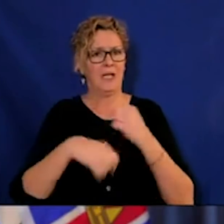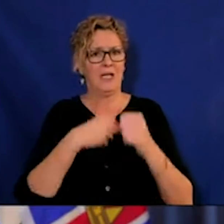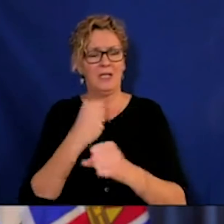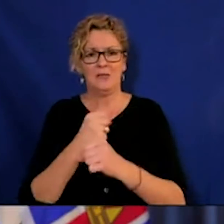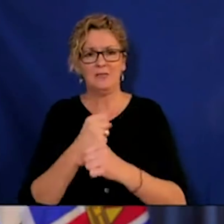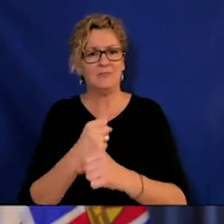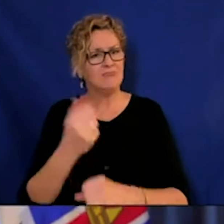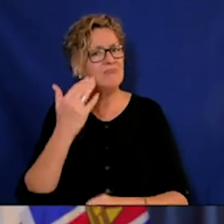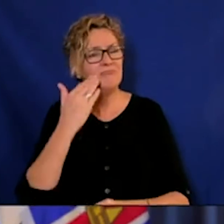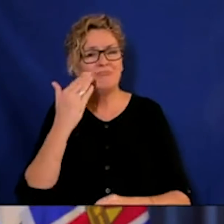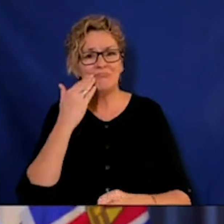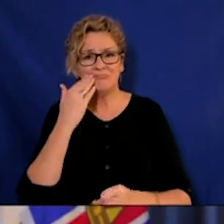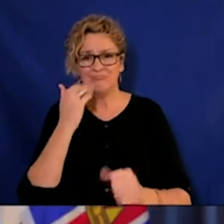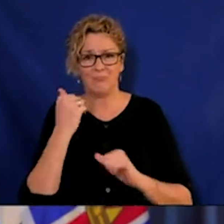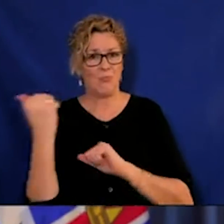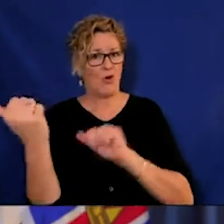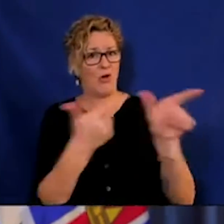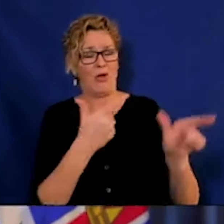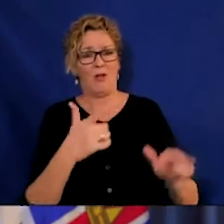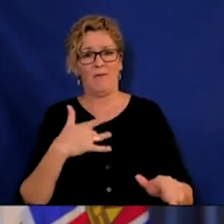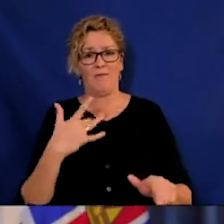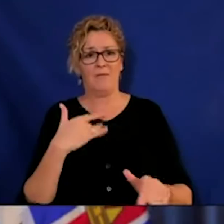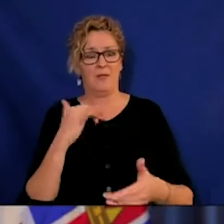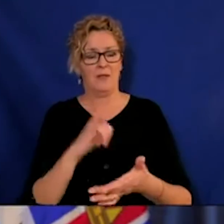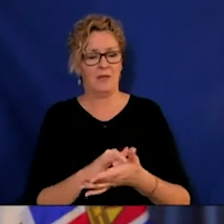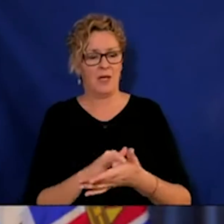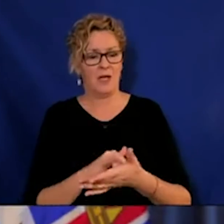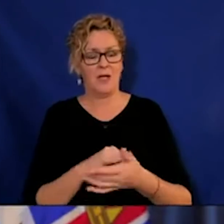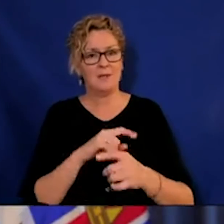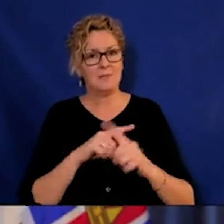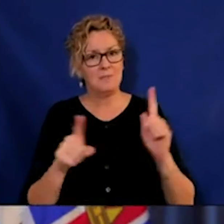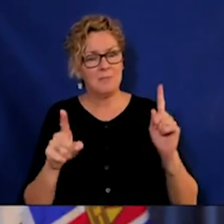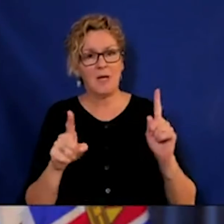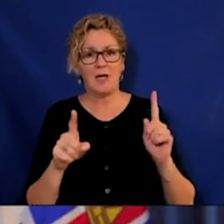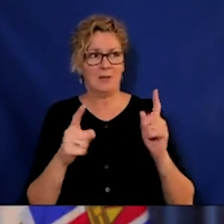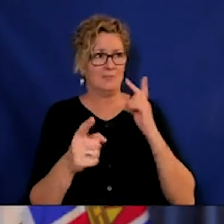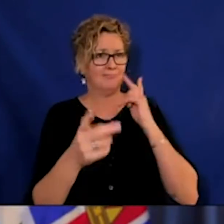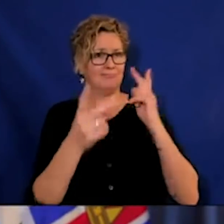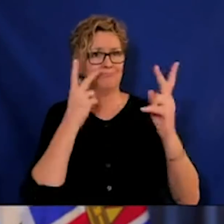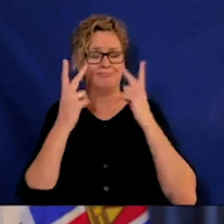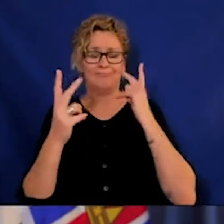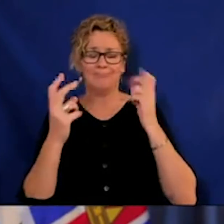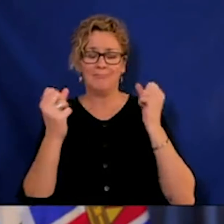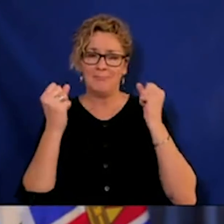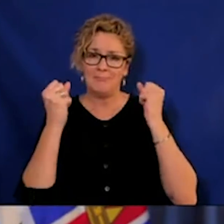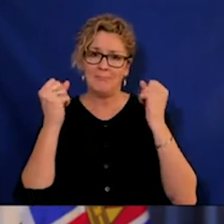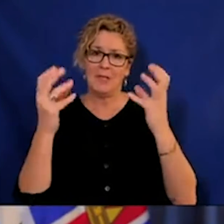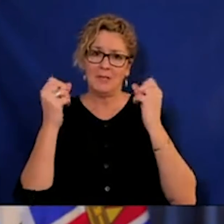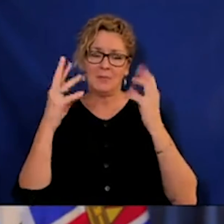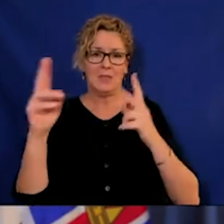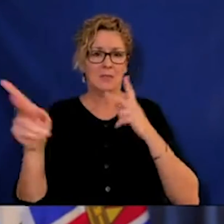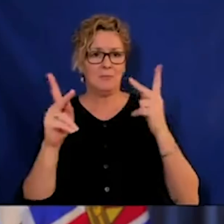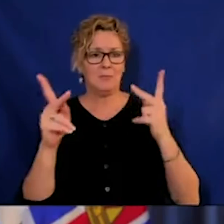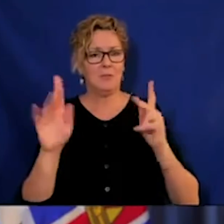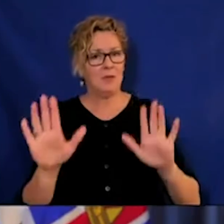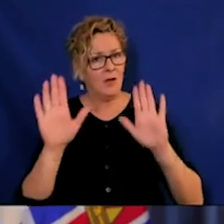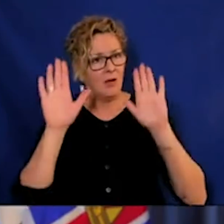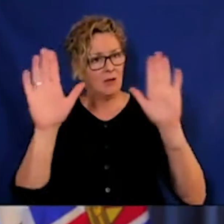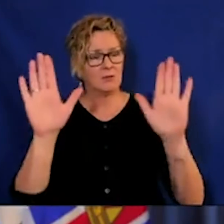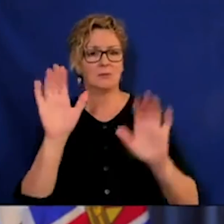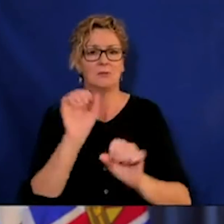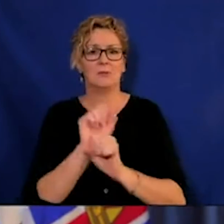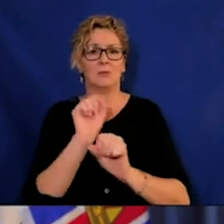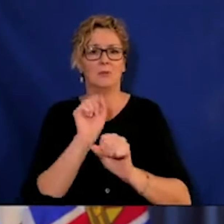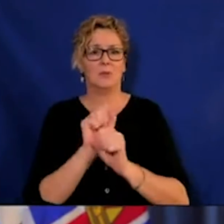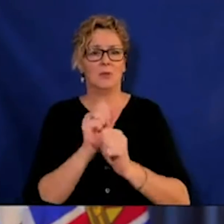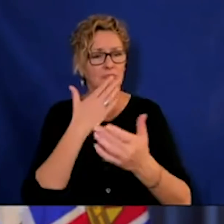healthcare workers, our essential workers, our communities, people in education, people everywhere have done extraordinary things. I think of the people